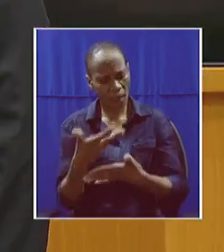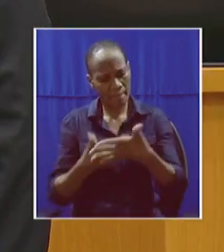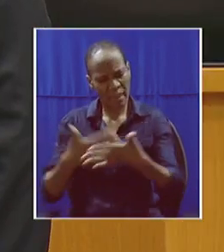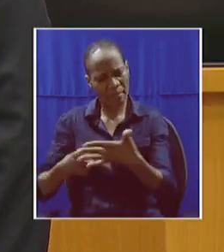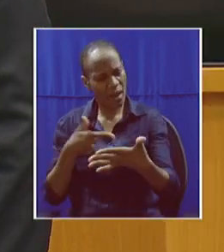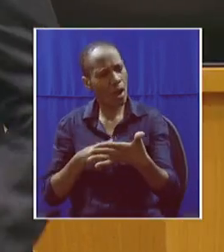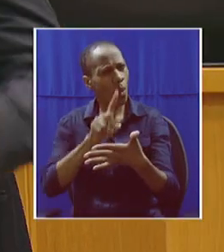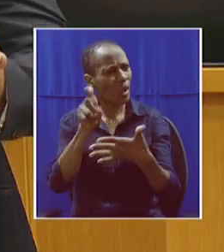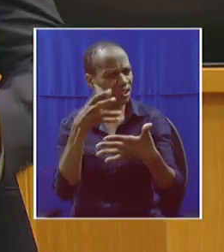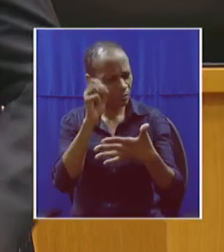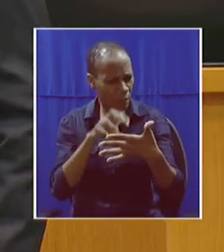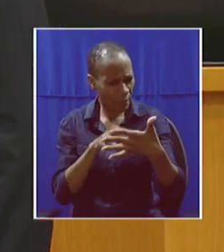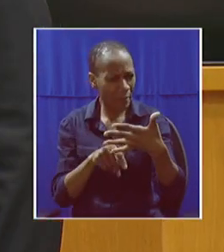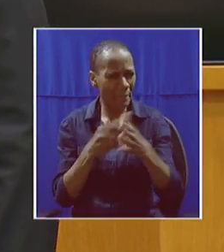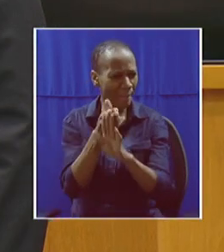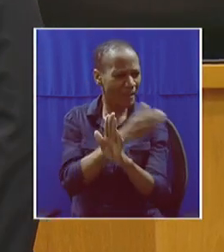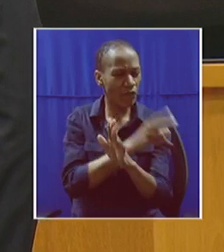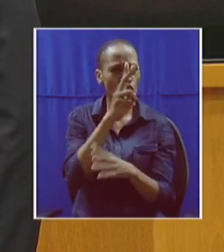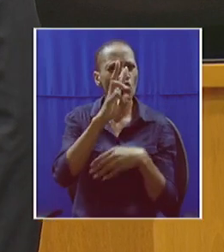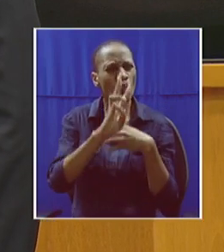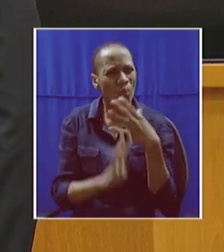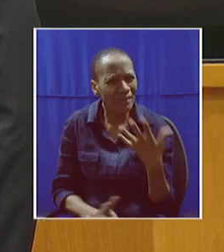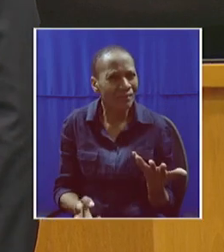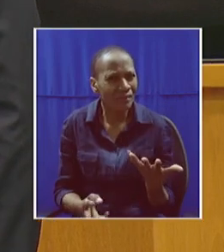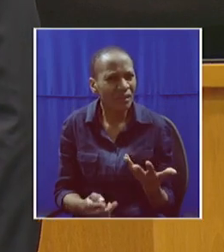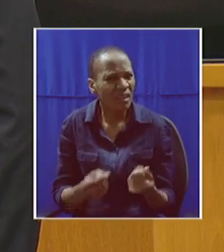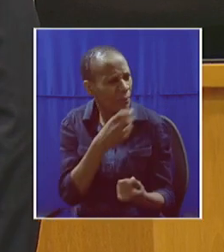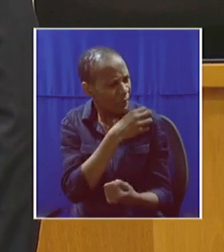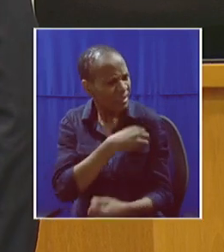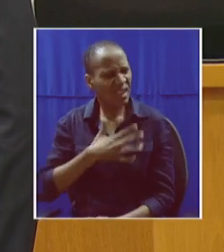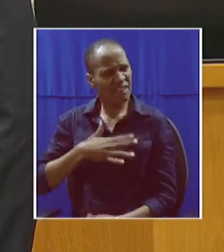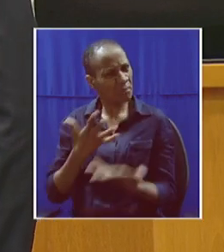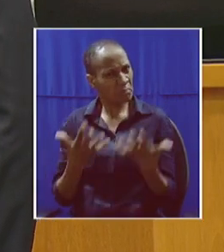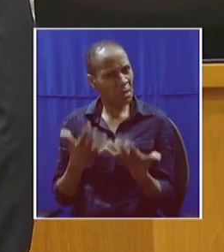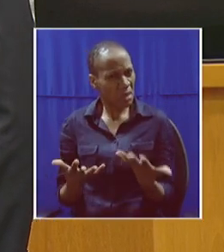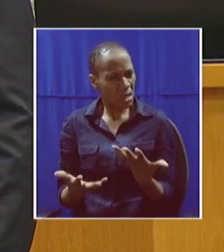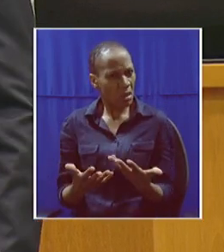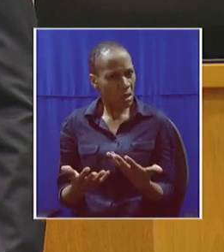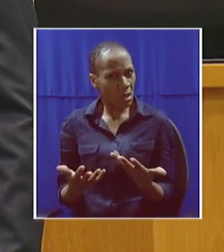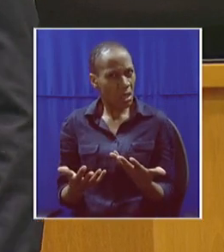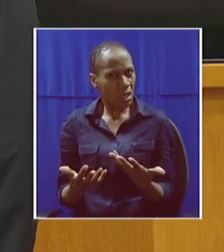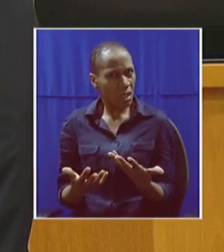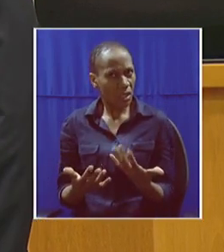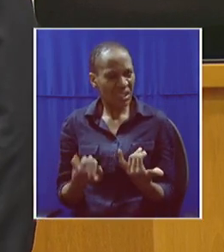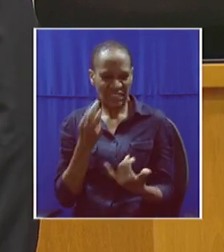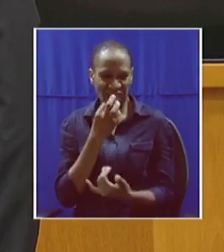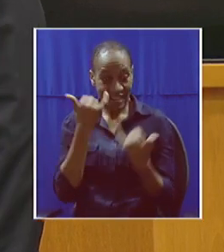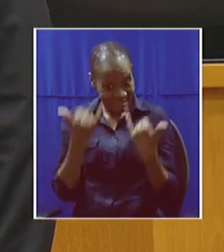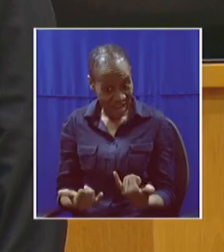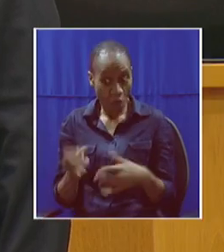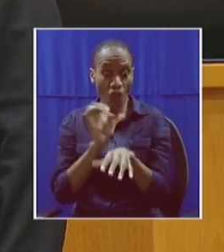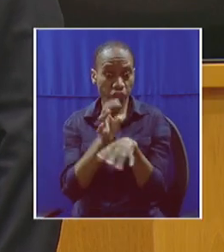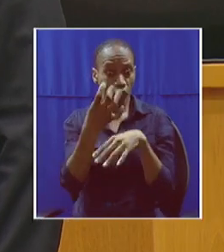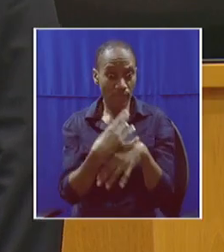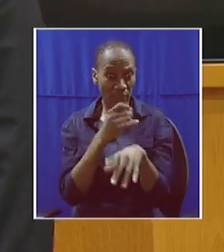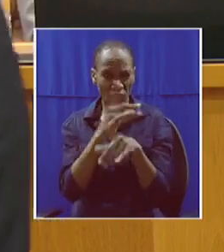been published for two weeks does the minister think it's acceptable of her to say that she will only now go and consult why hasn't she